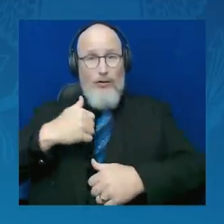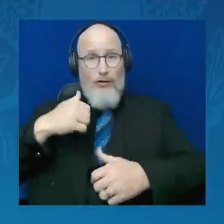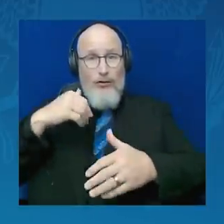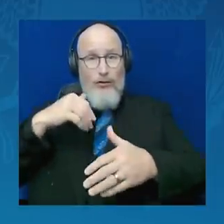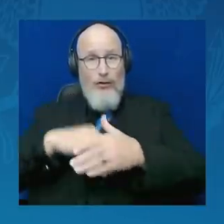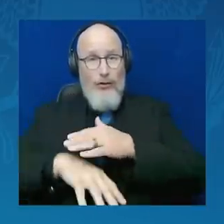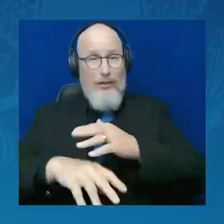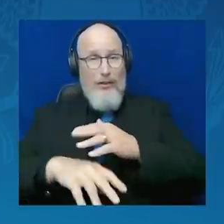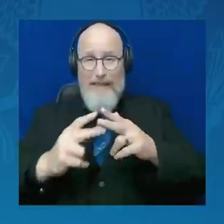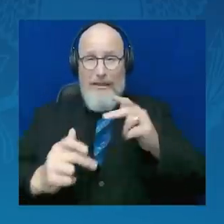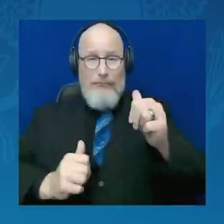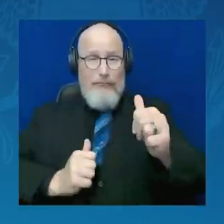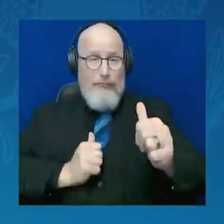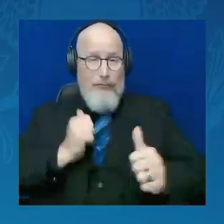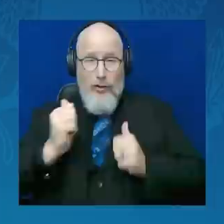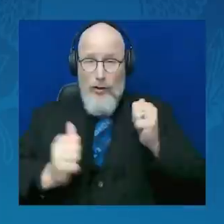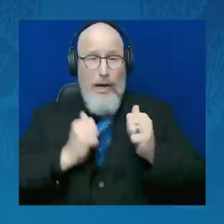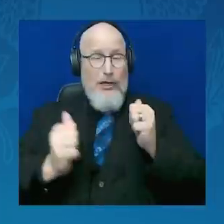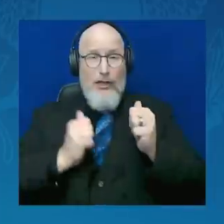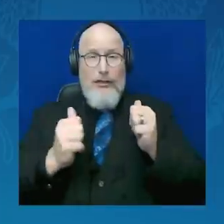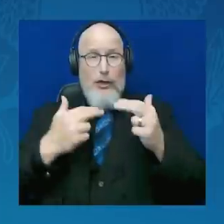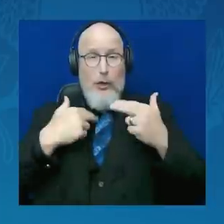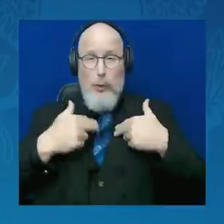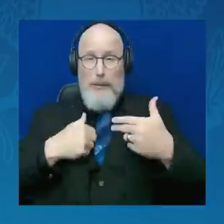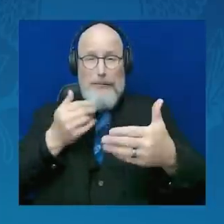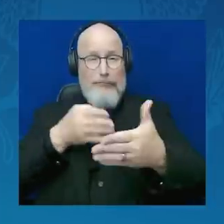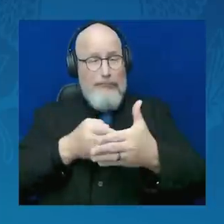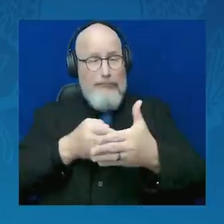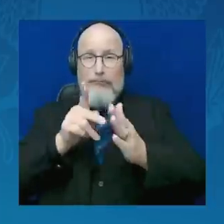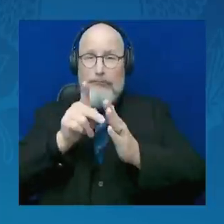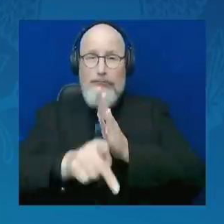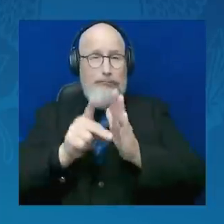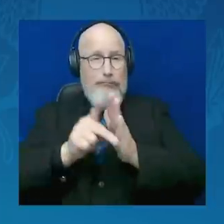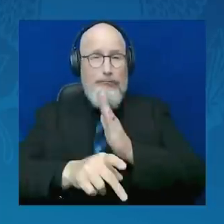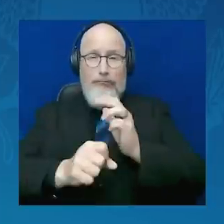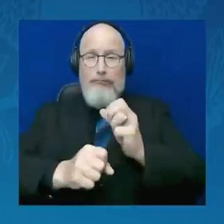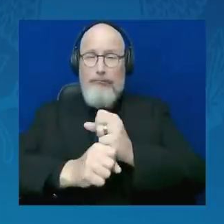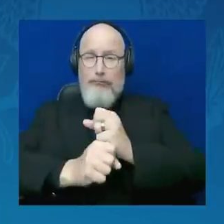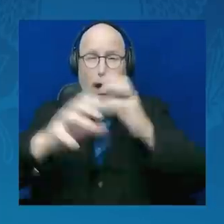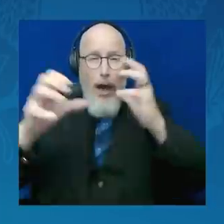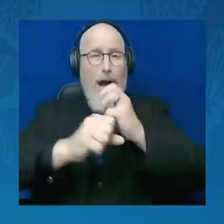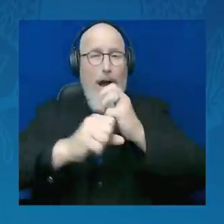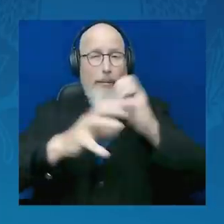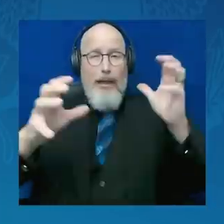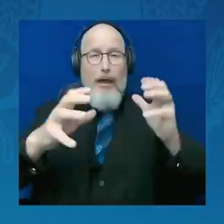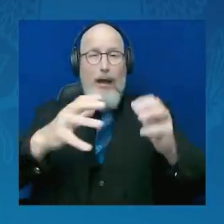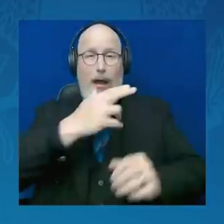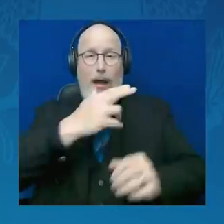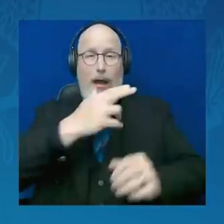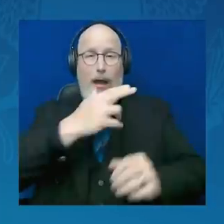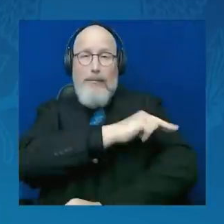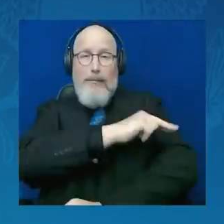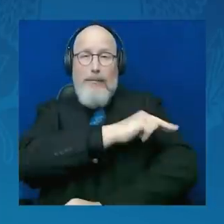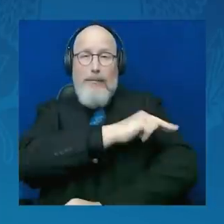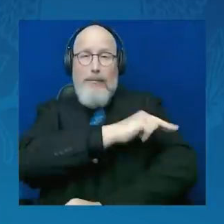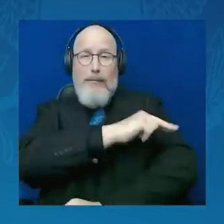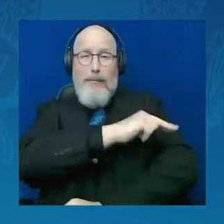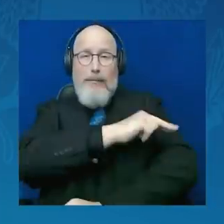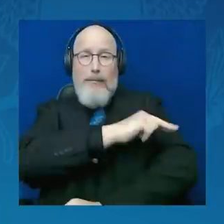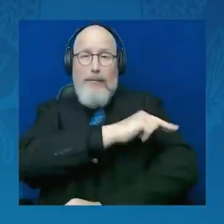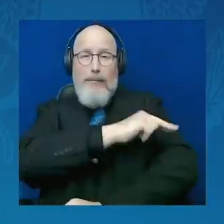murdering innocent people, murdering civilians, bombing maternity hospitals, from which, under dramatic